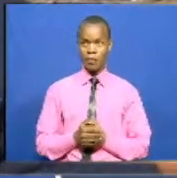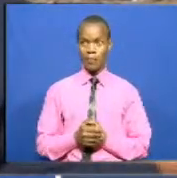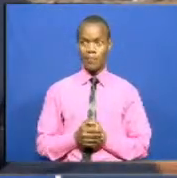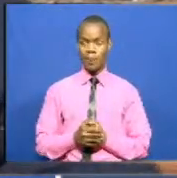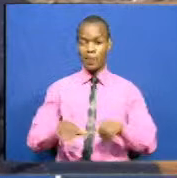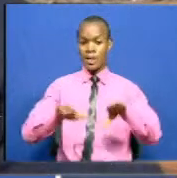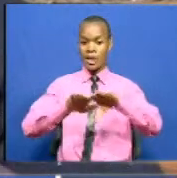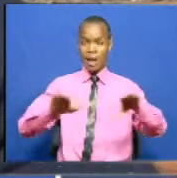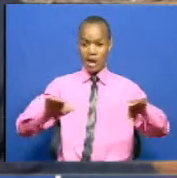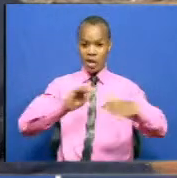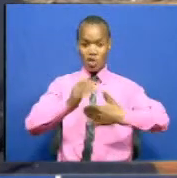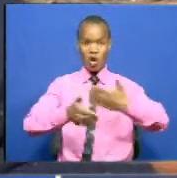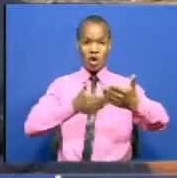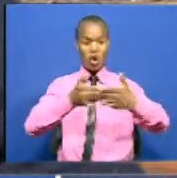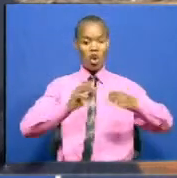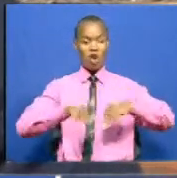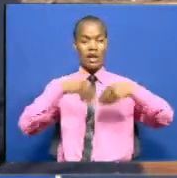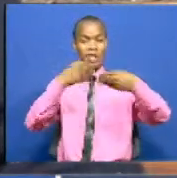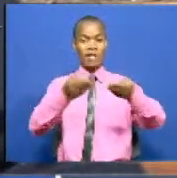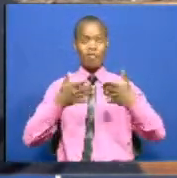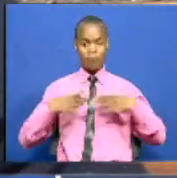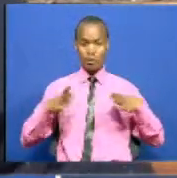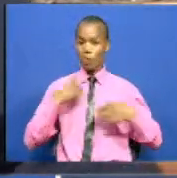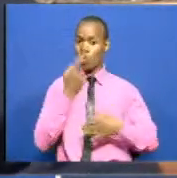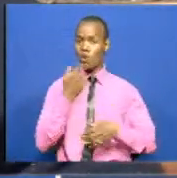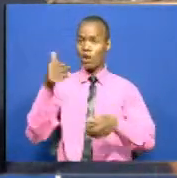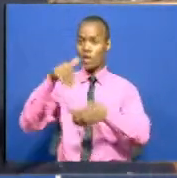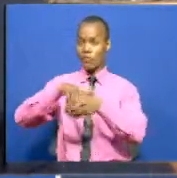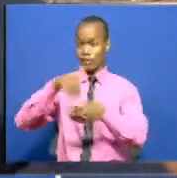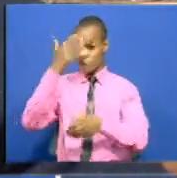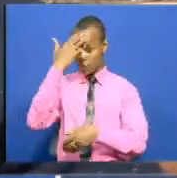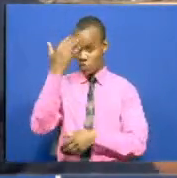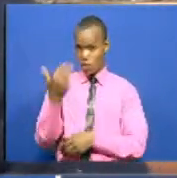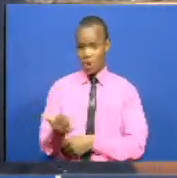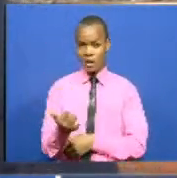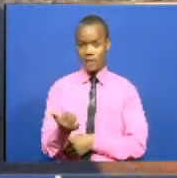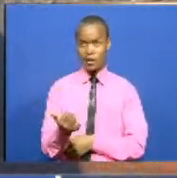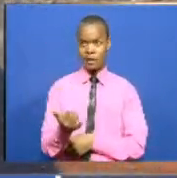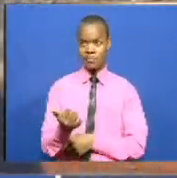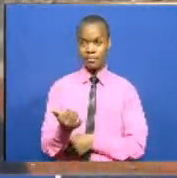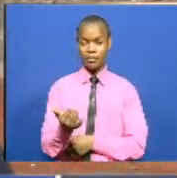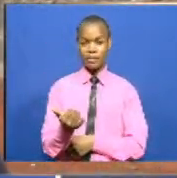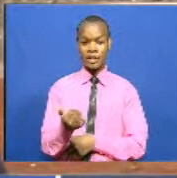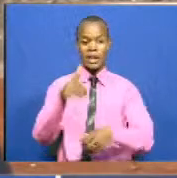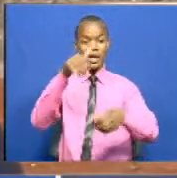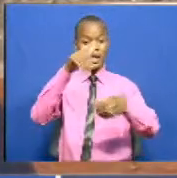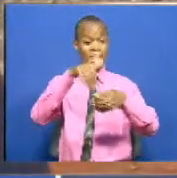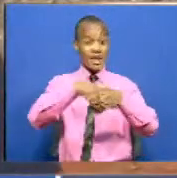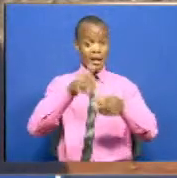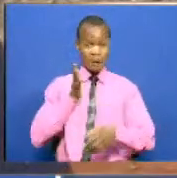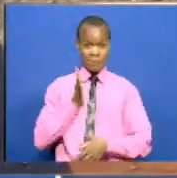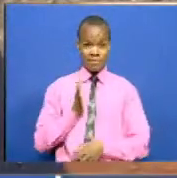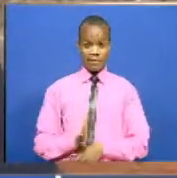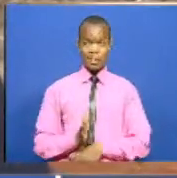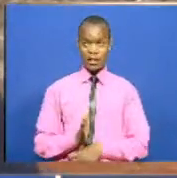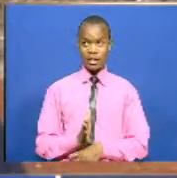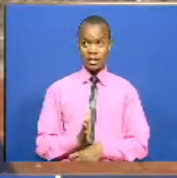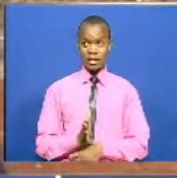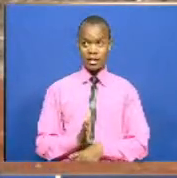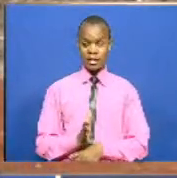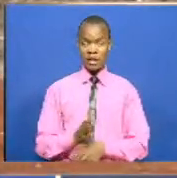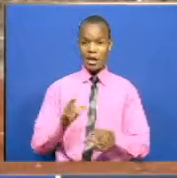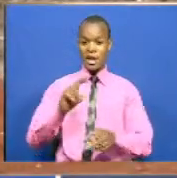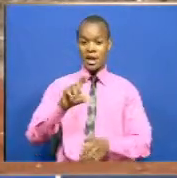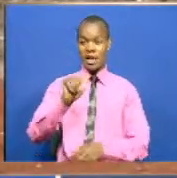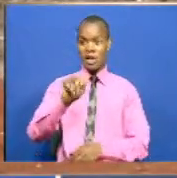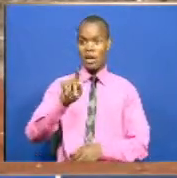tunapatia watu wenye waliekeza kwa sababu hakuna kitu ya mwekezaji hata mmoja katika ekeza ama Gakuyu, hakuna